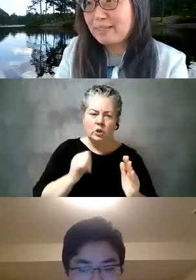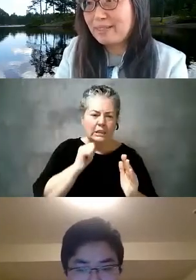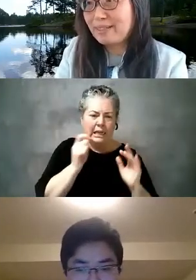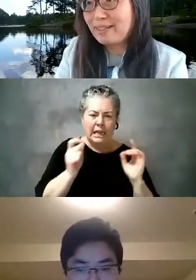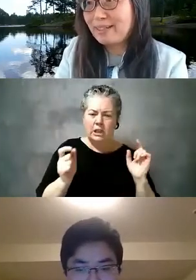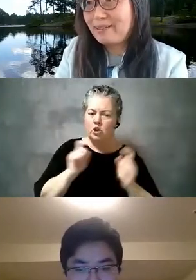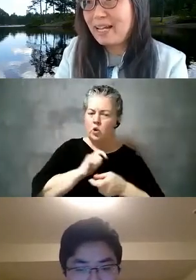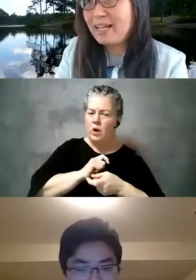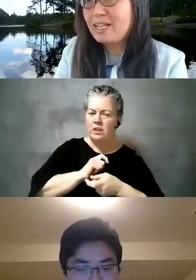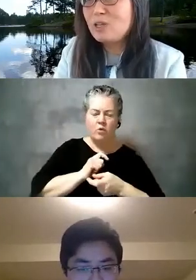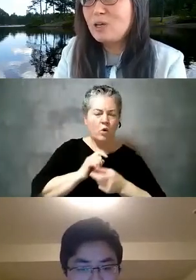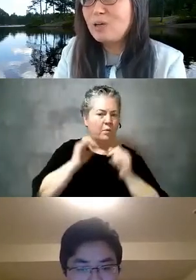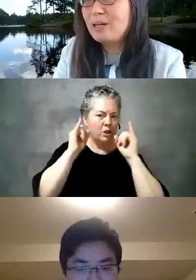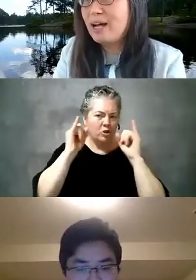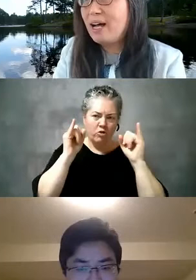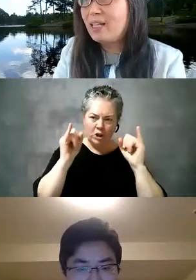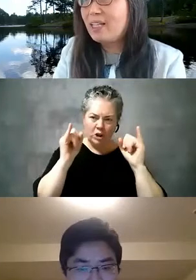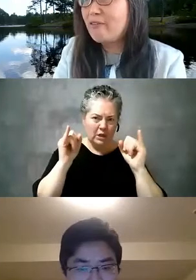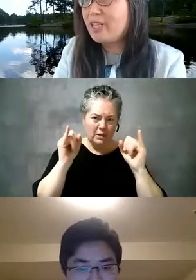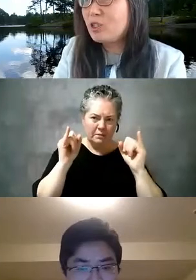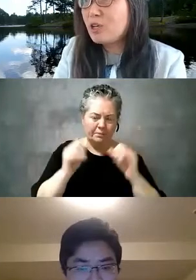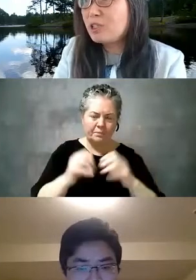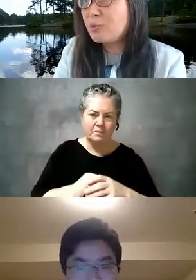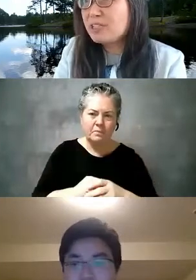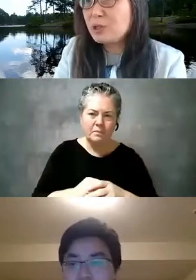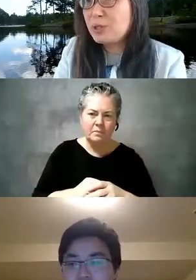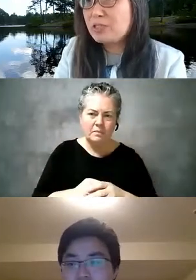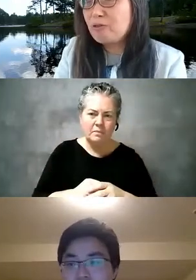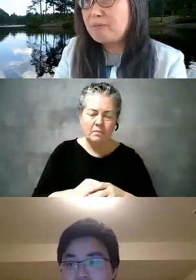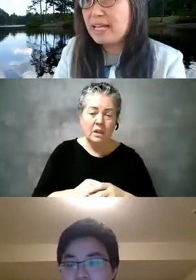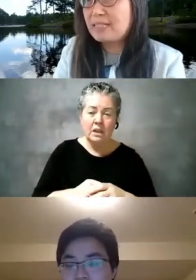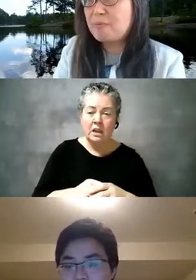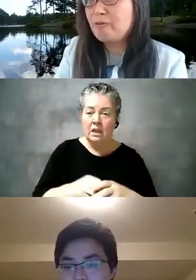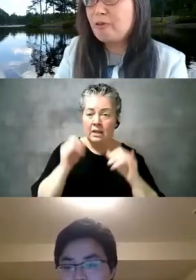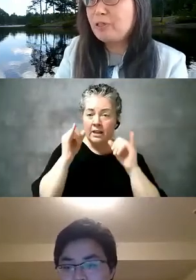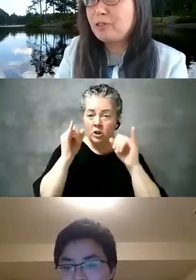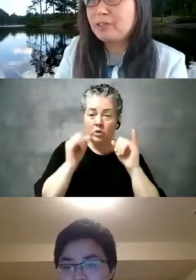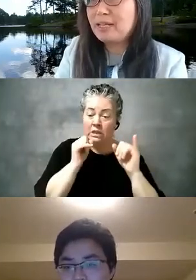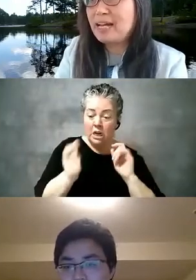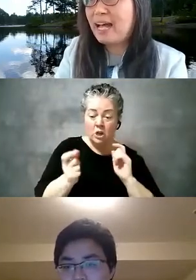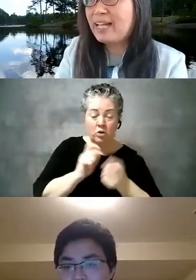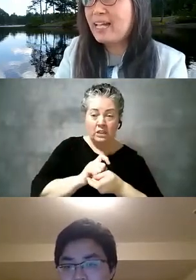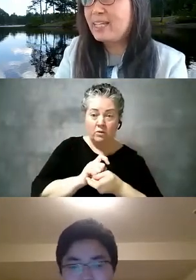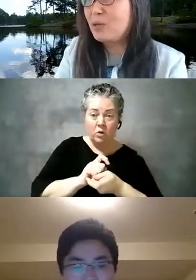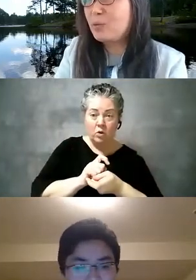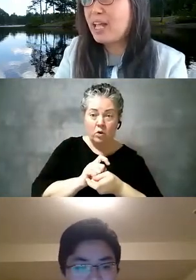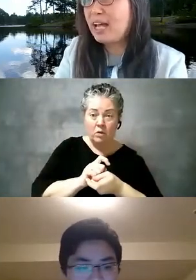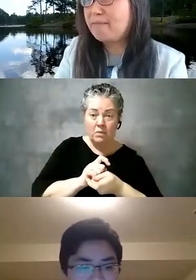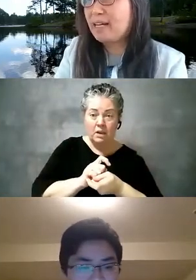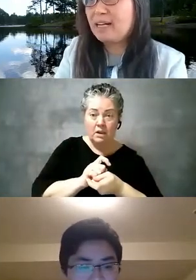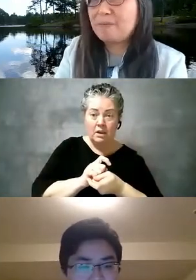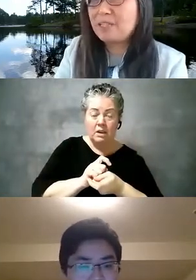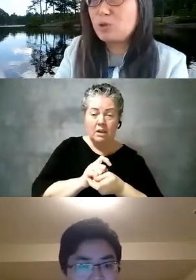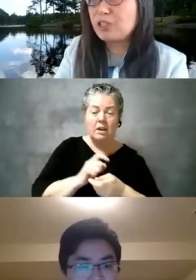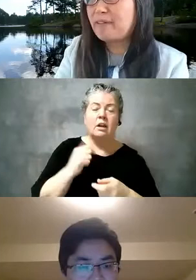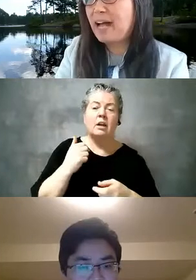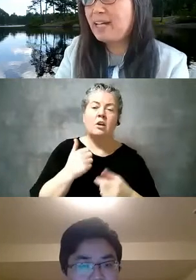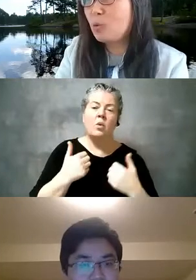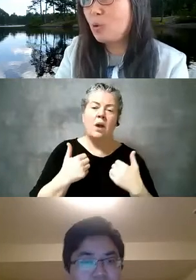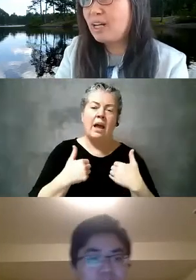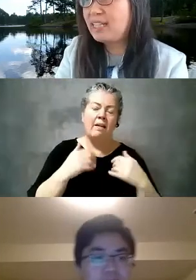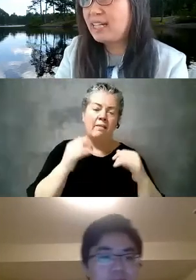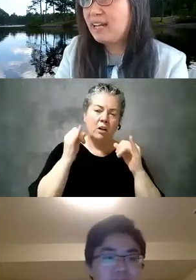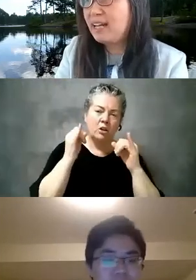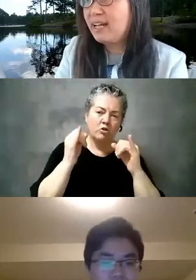instruction, right? So if the instruction was not transformed as before, at a higher end, we have instruction of